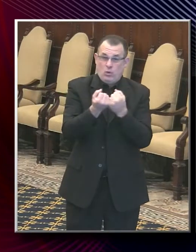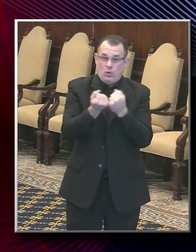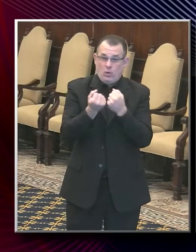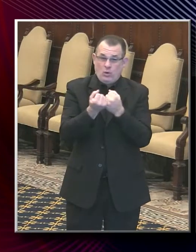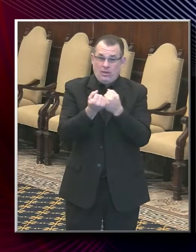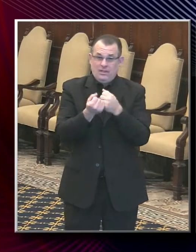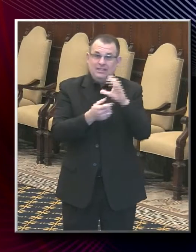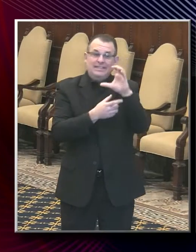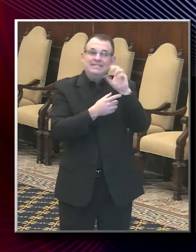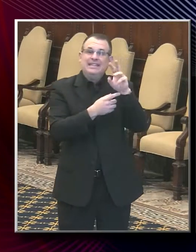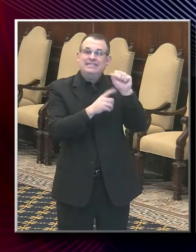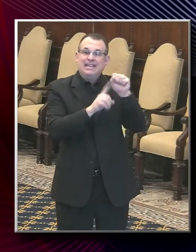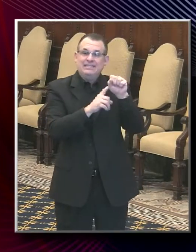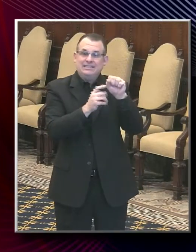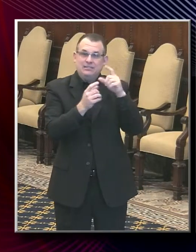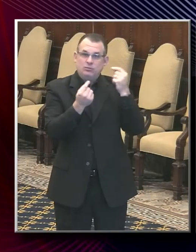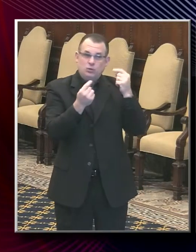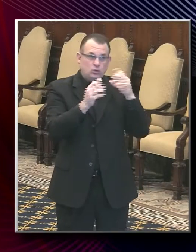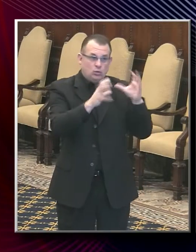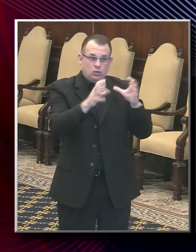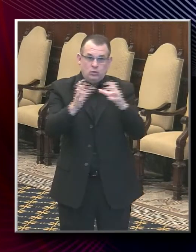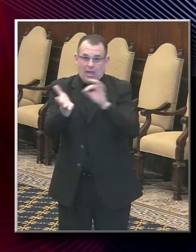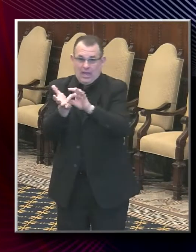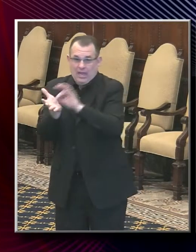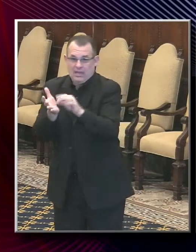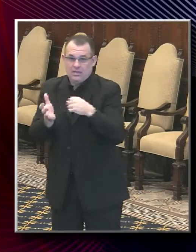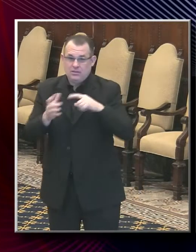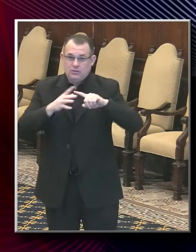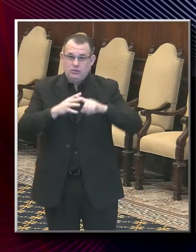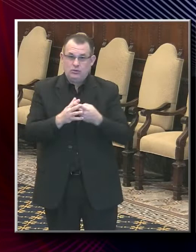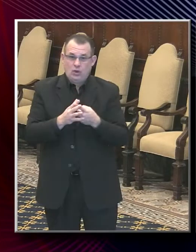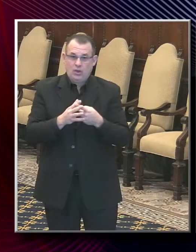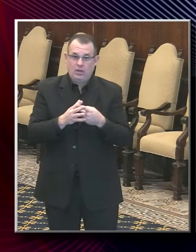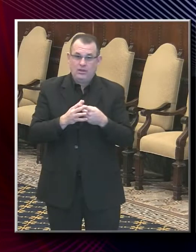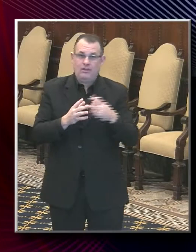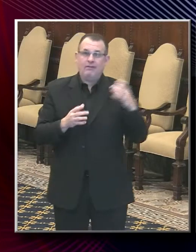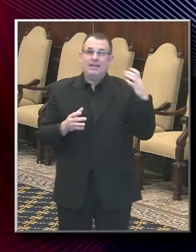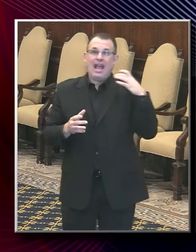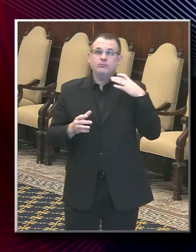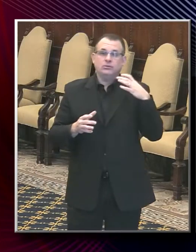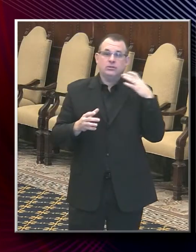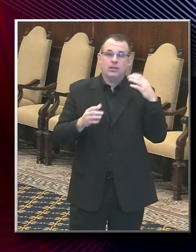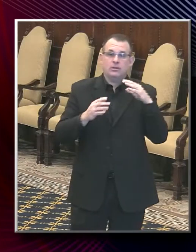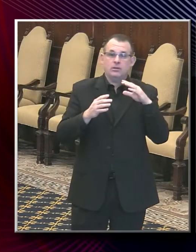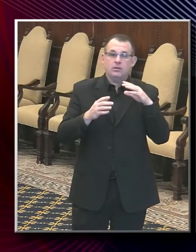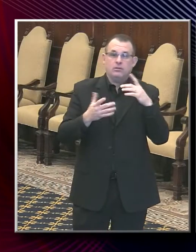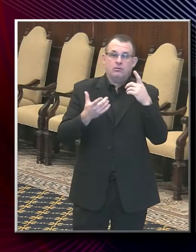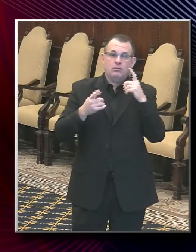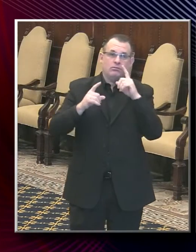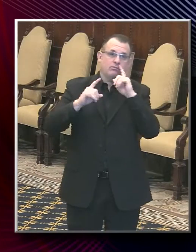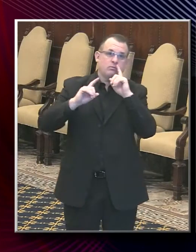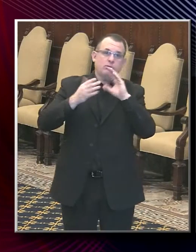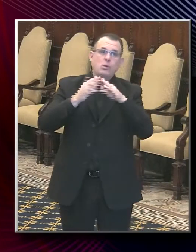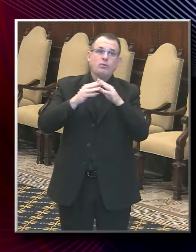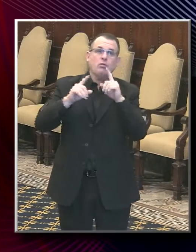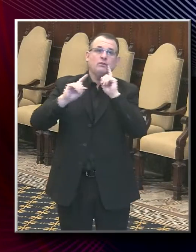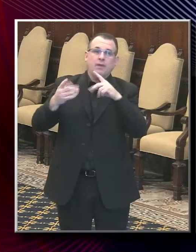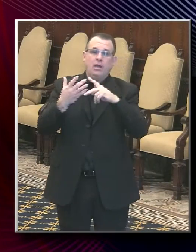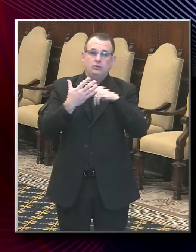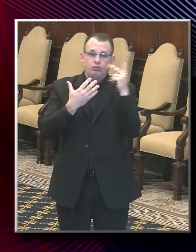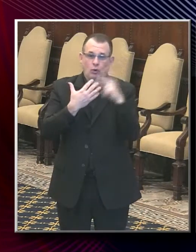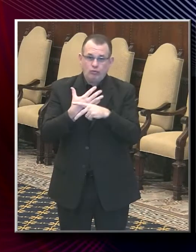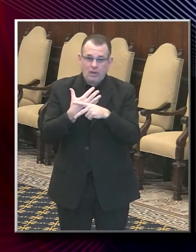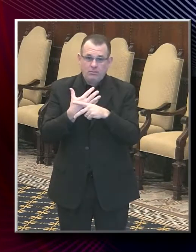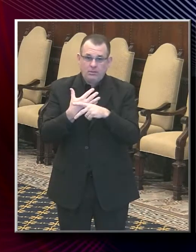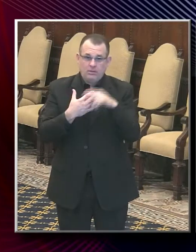its COVID-19 Community Response Captain Program. So far, they have trained 1,124 people